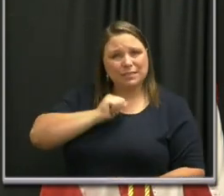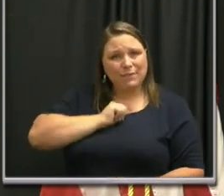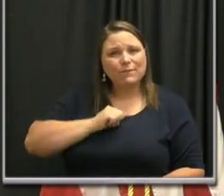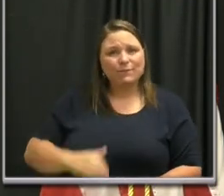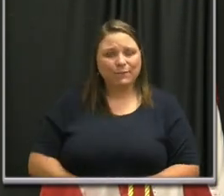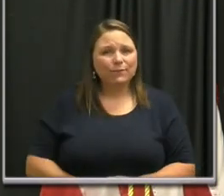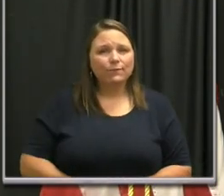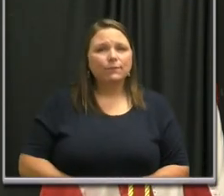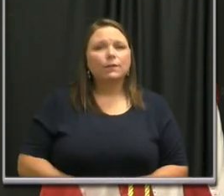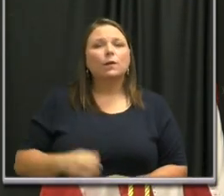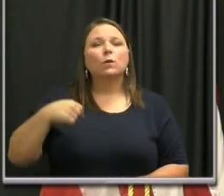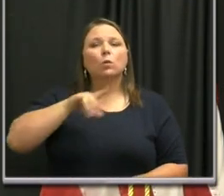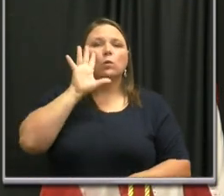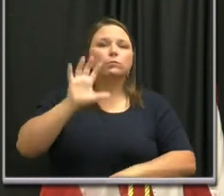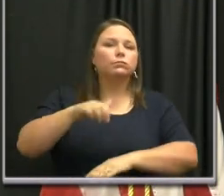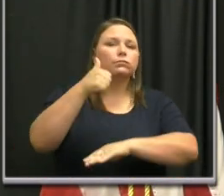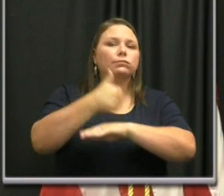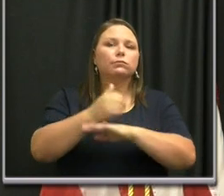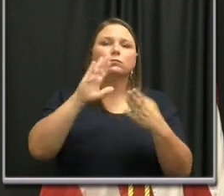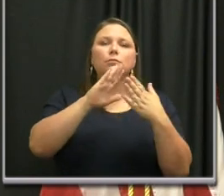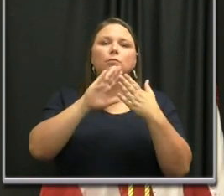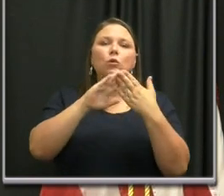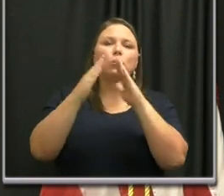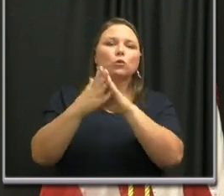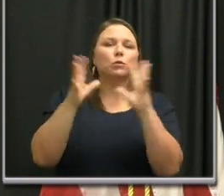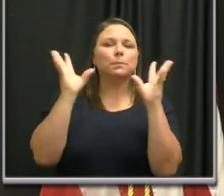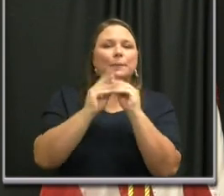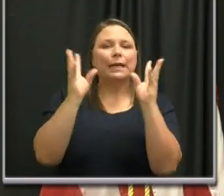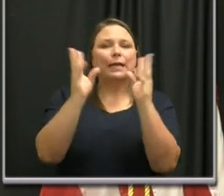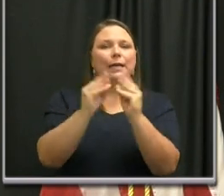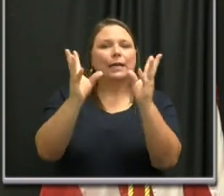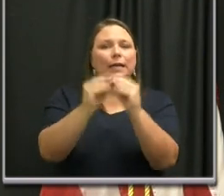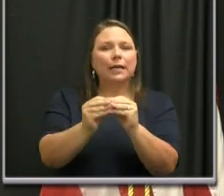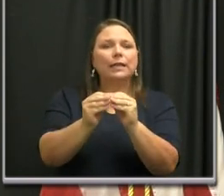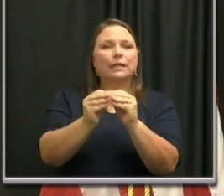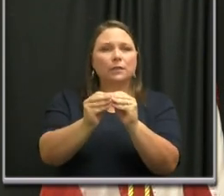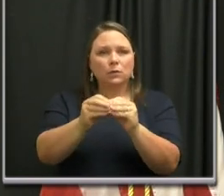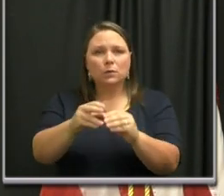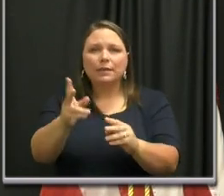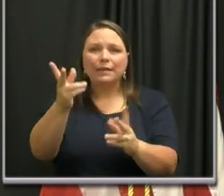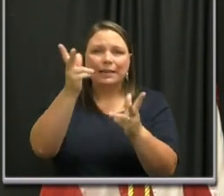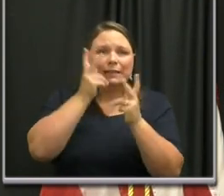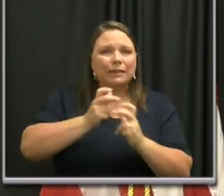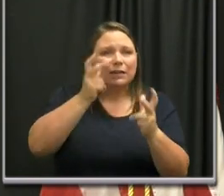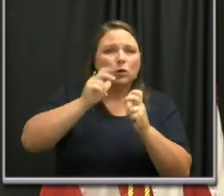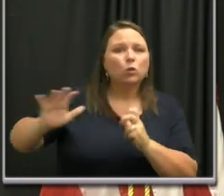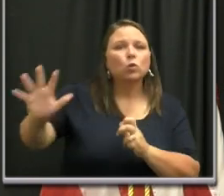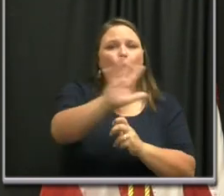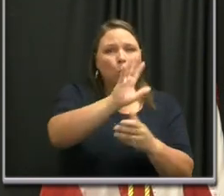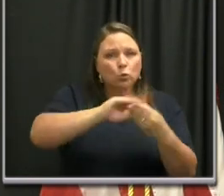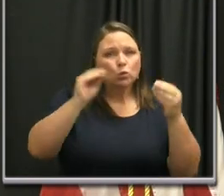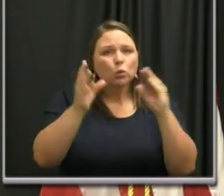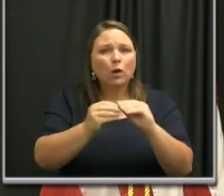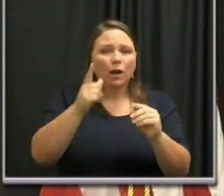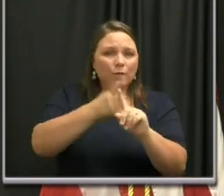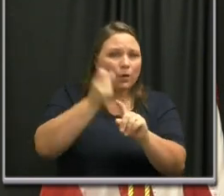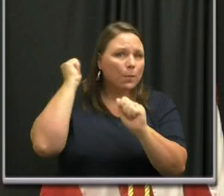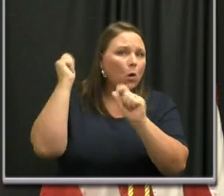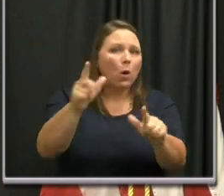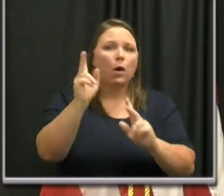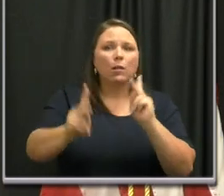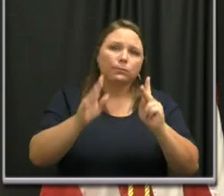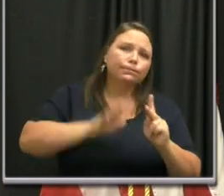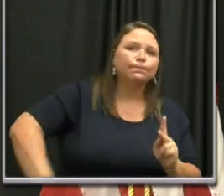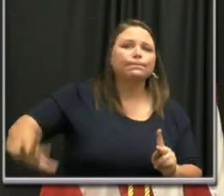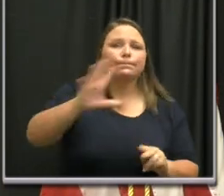So we're going to host community meetings to hear firsthand from all stakeholders